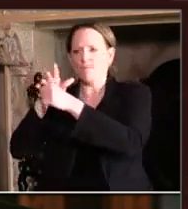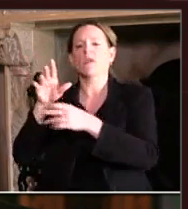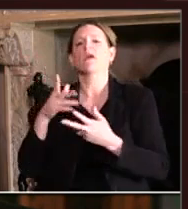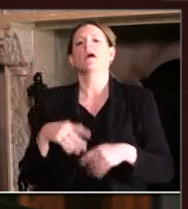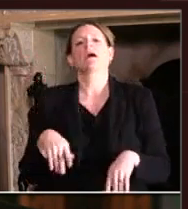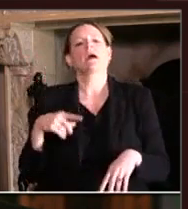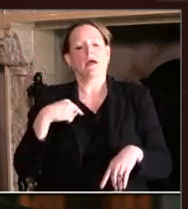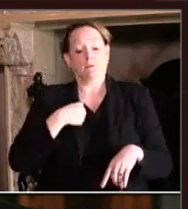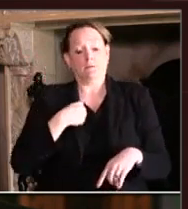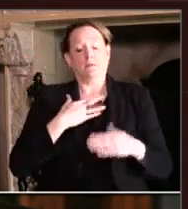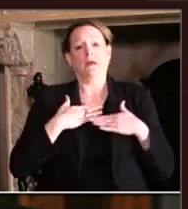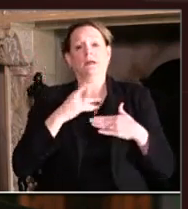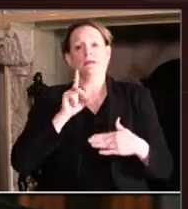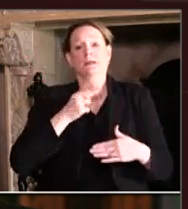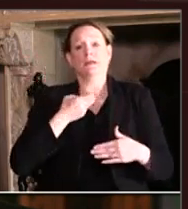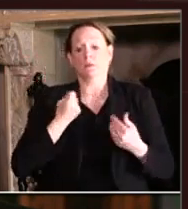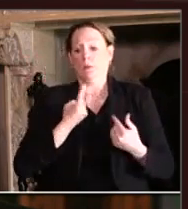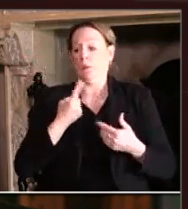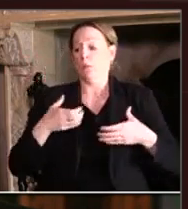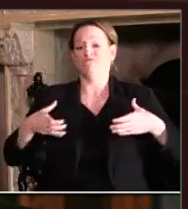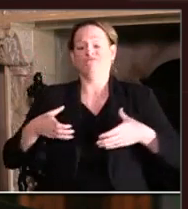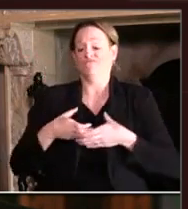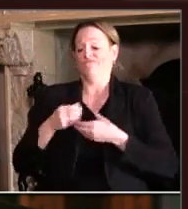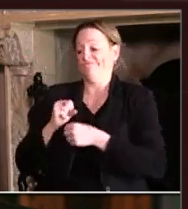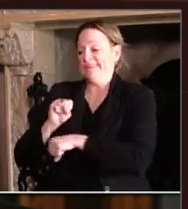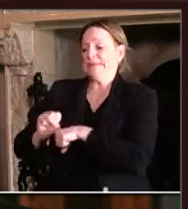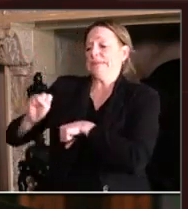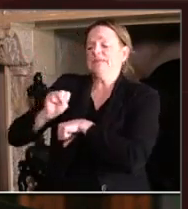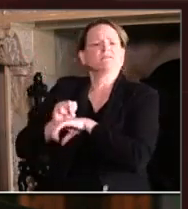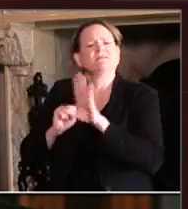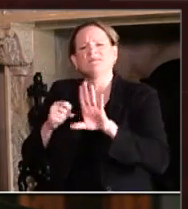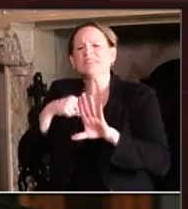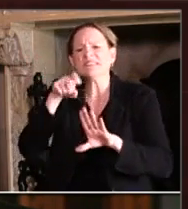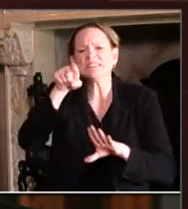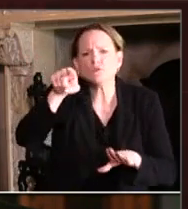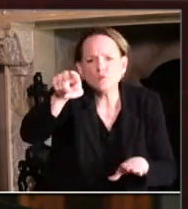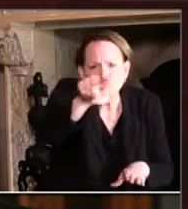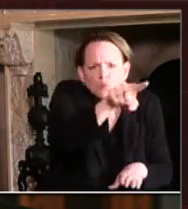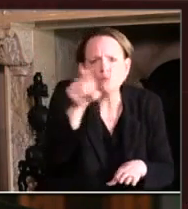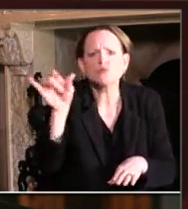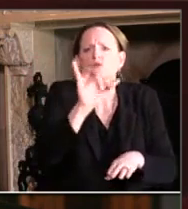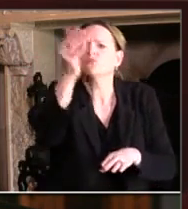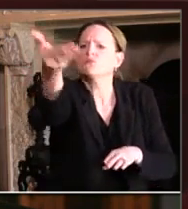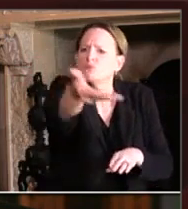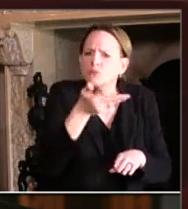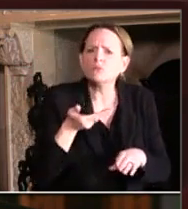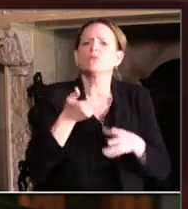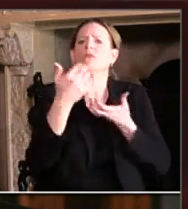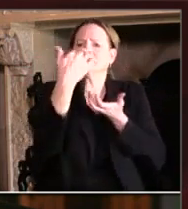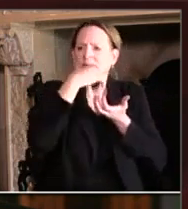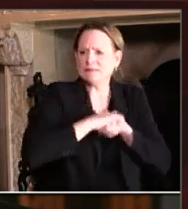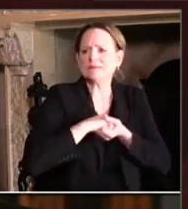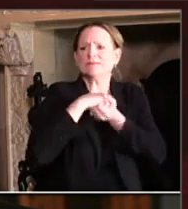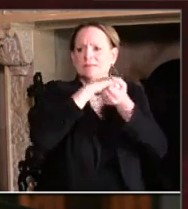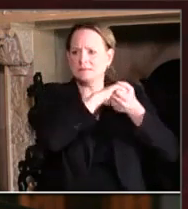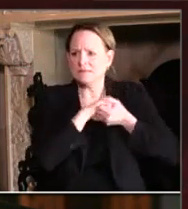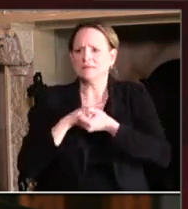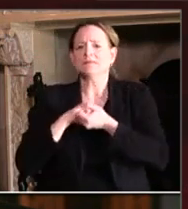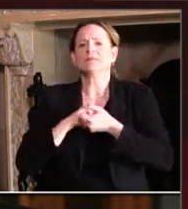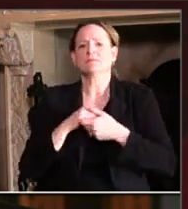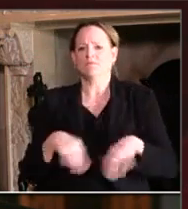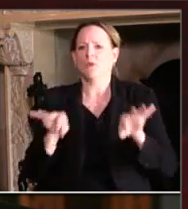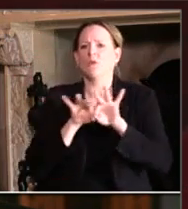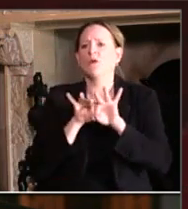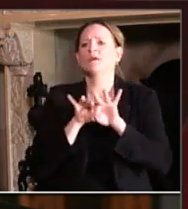test, get a test. Remember to stay at home while you wait for your results. And please, answer the phone